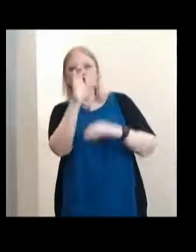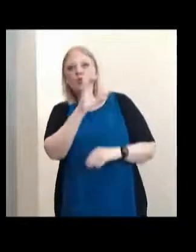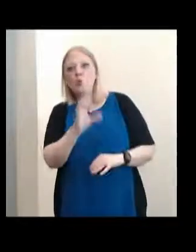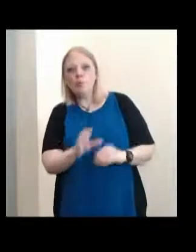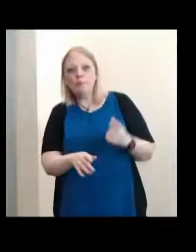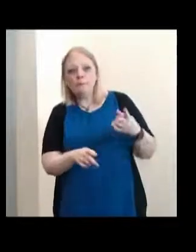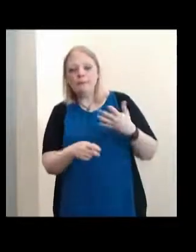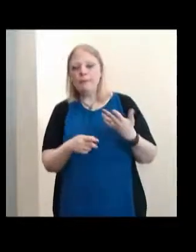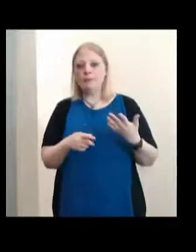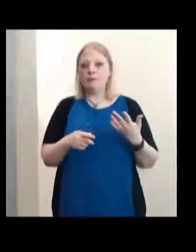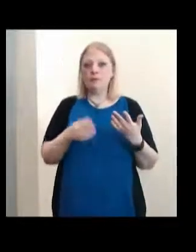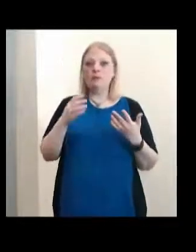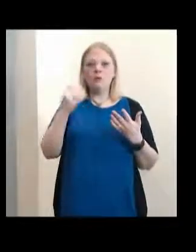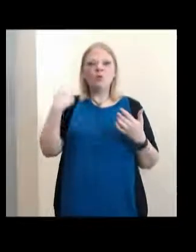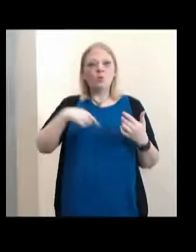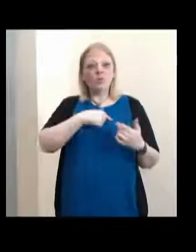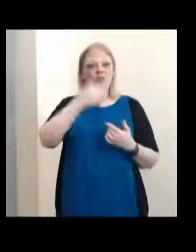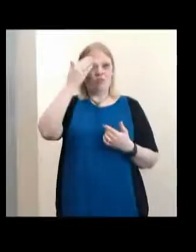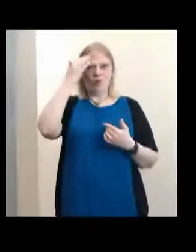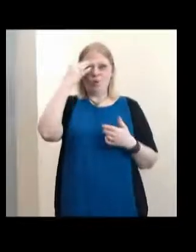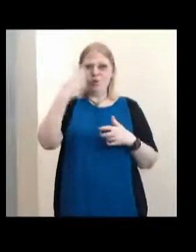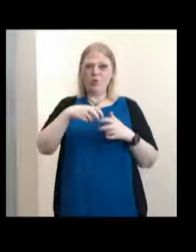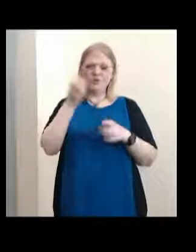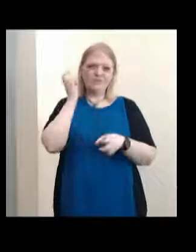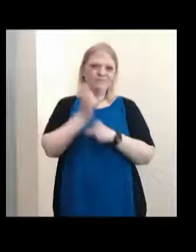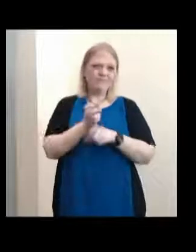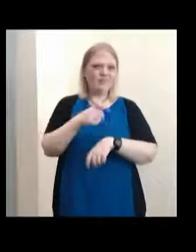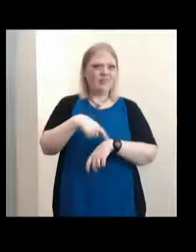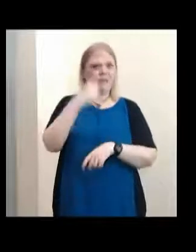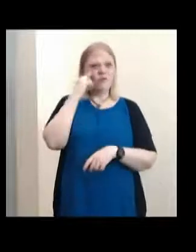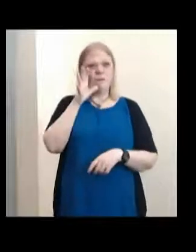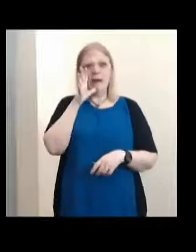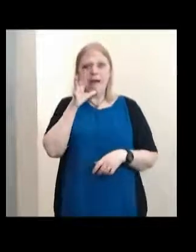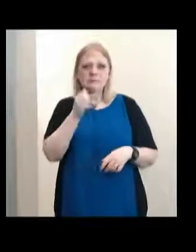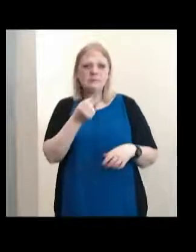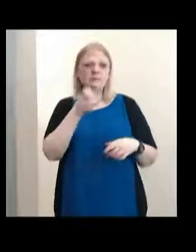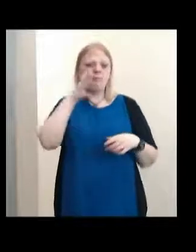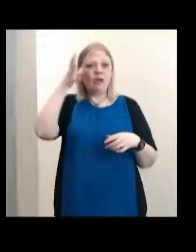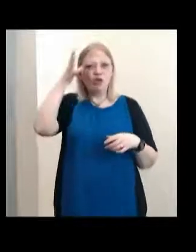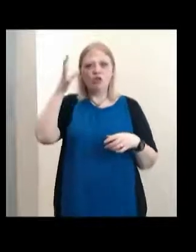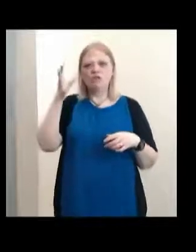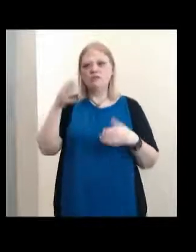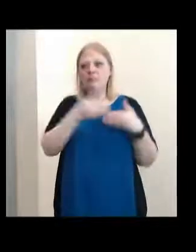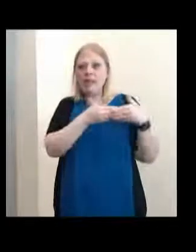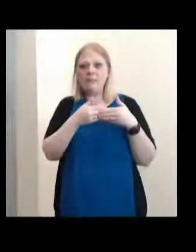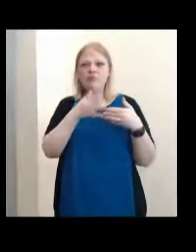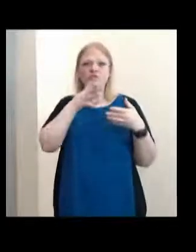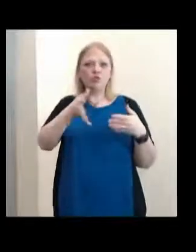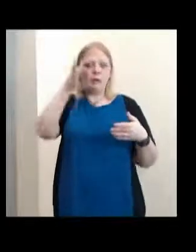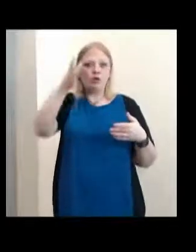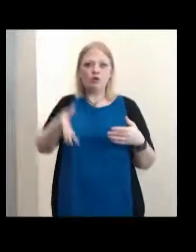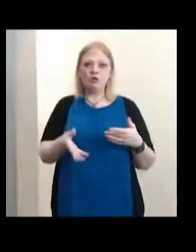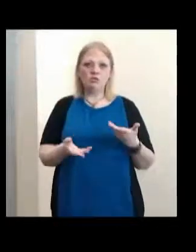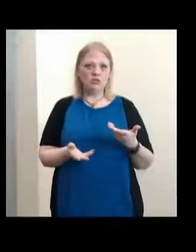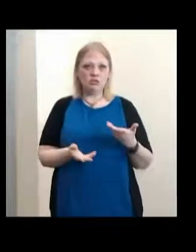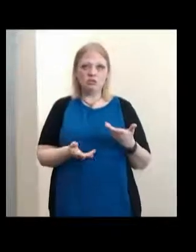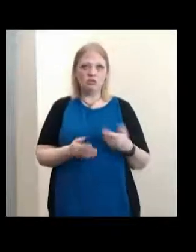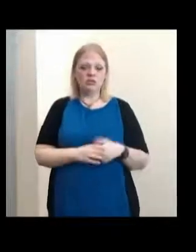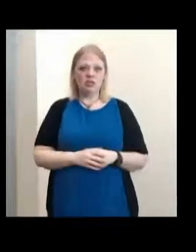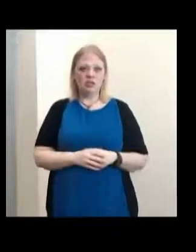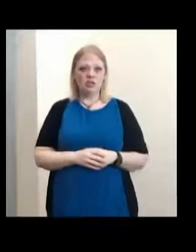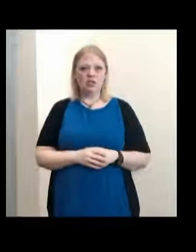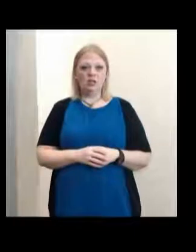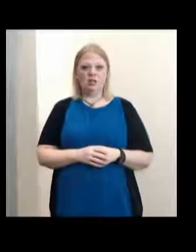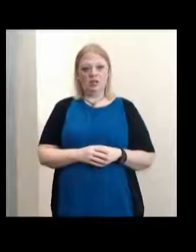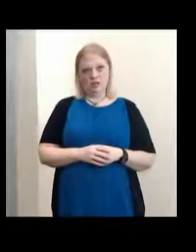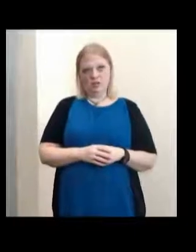We know this is a difficult time for moms and parents and babies and grandparents. We have